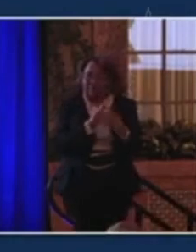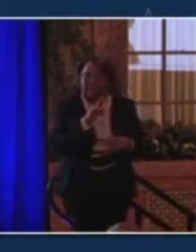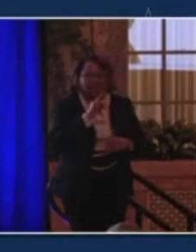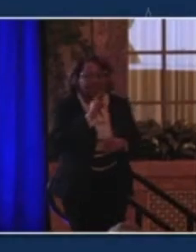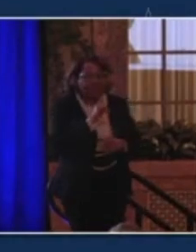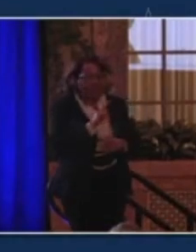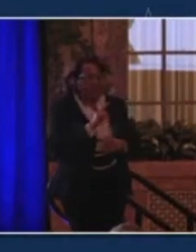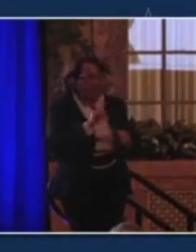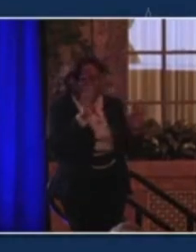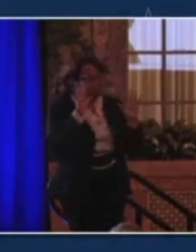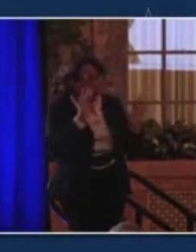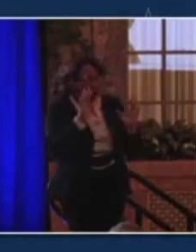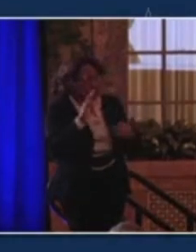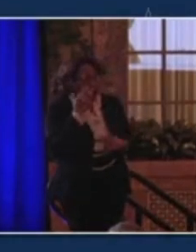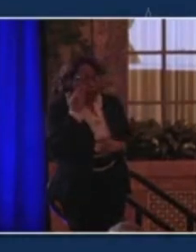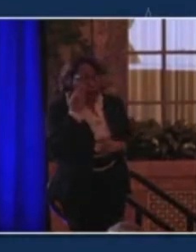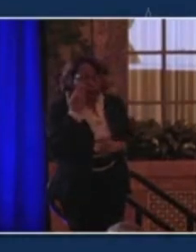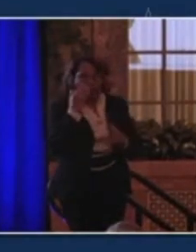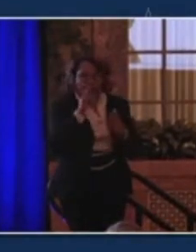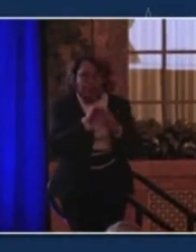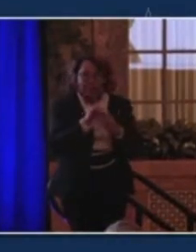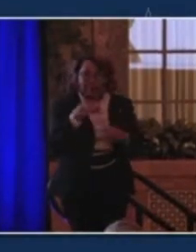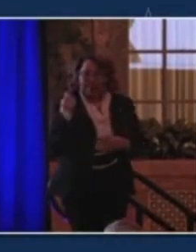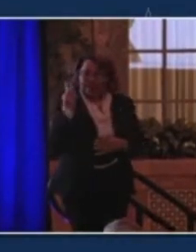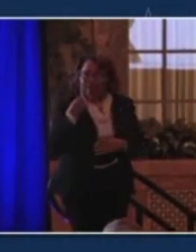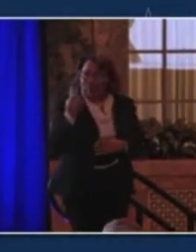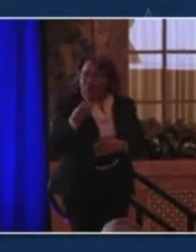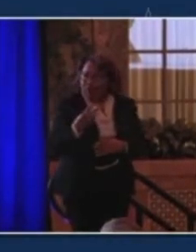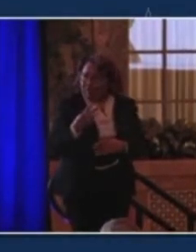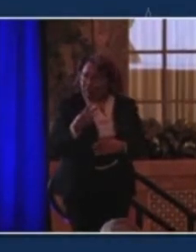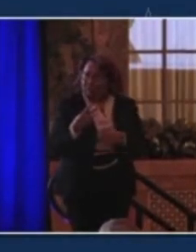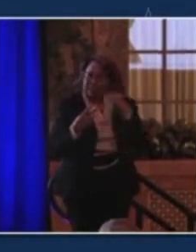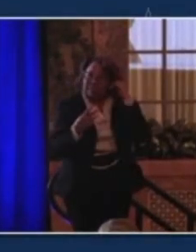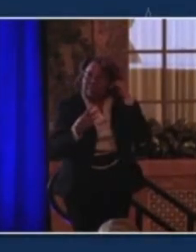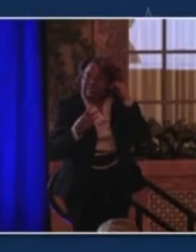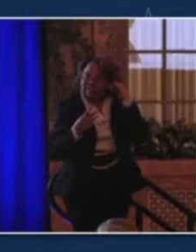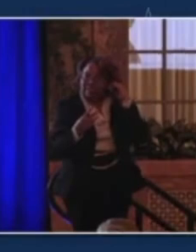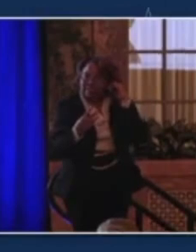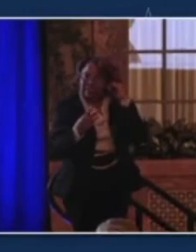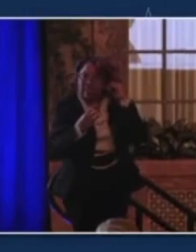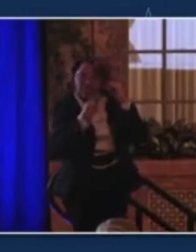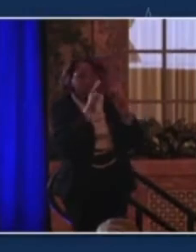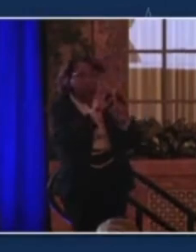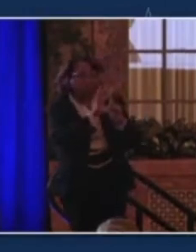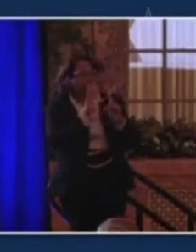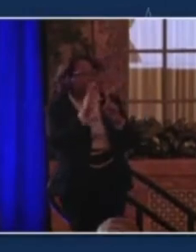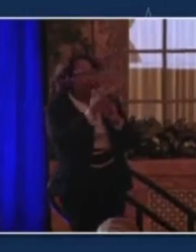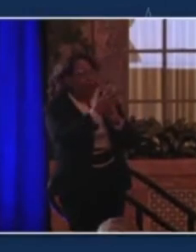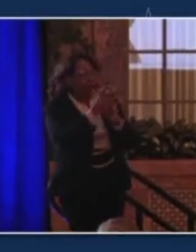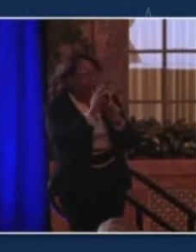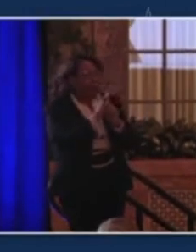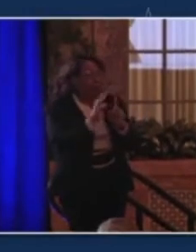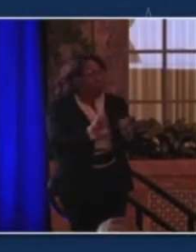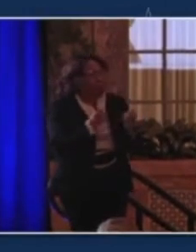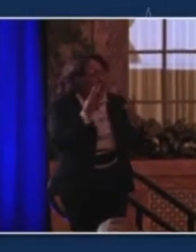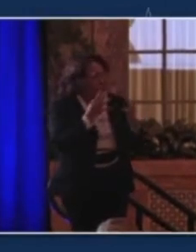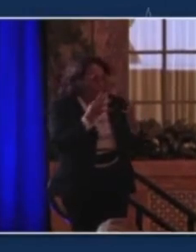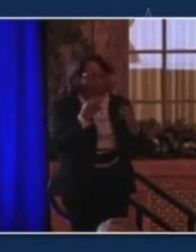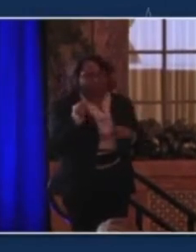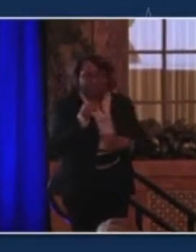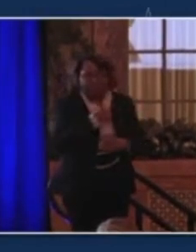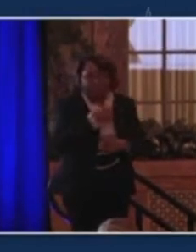It's wonderful to know that Harold Washington was surrounded by so many members of the Roosevelt